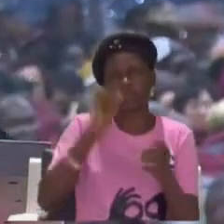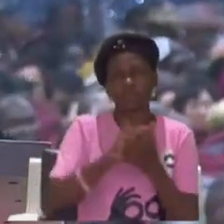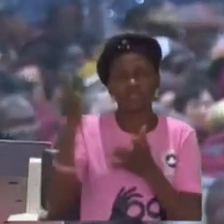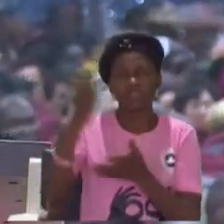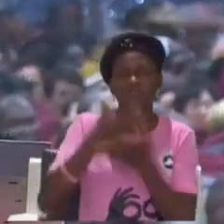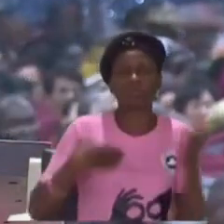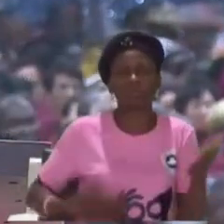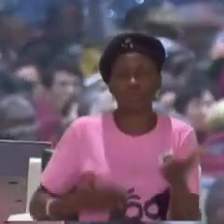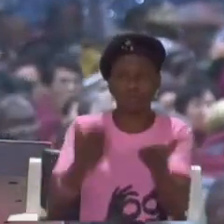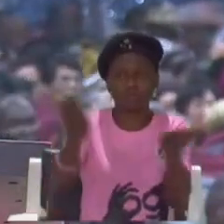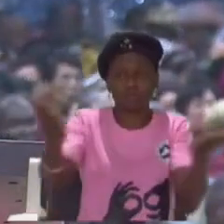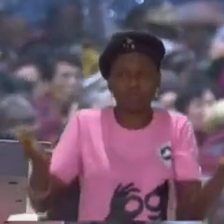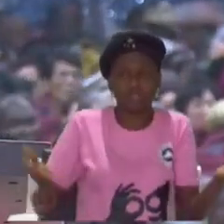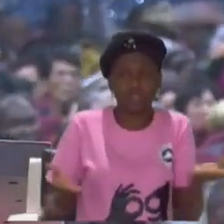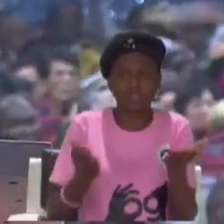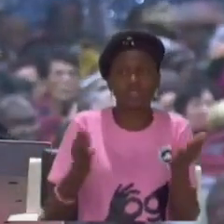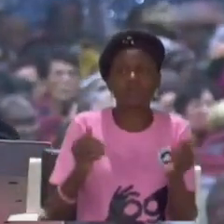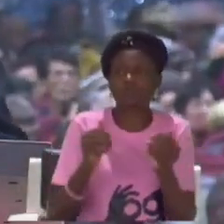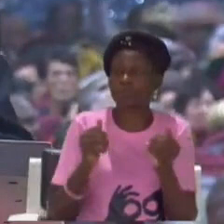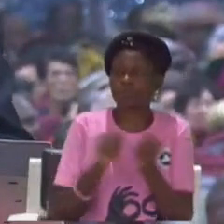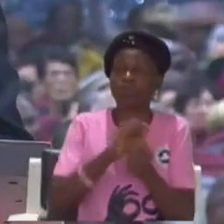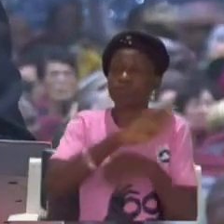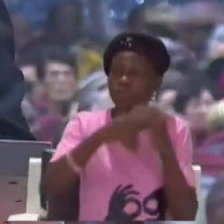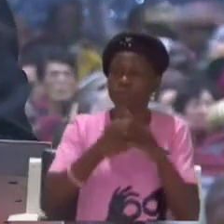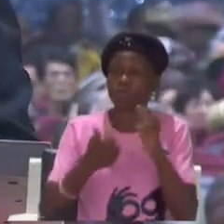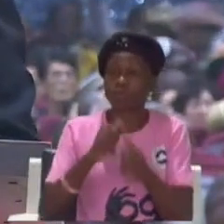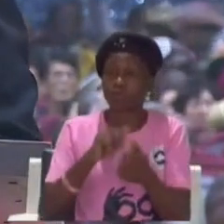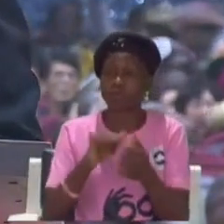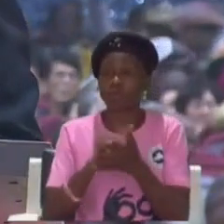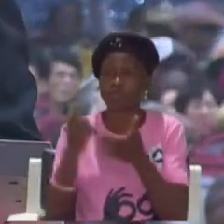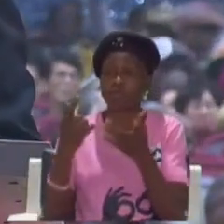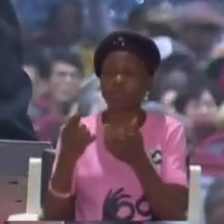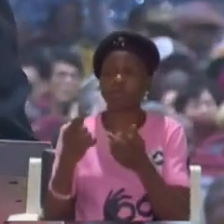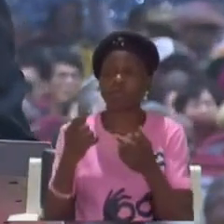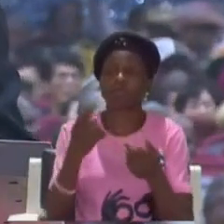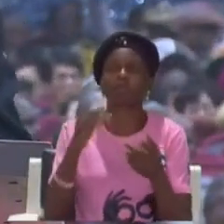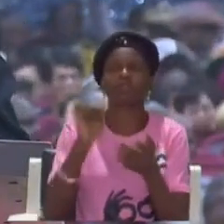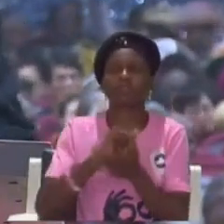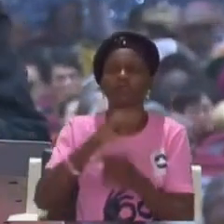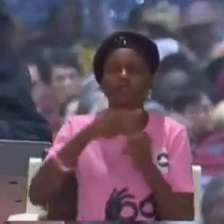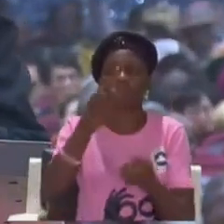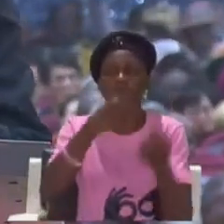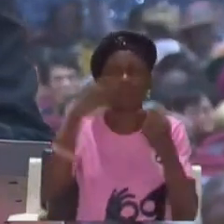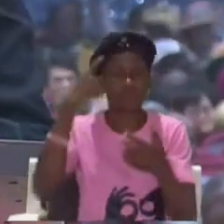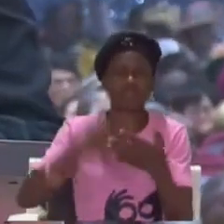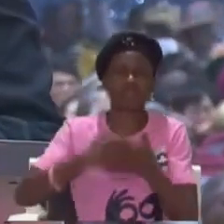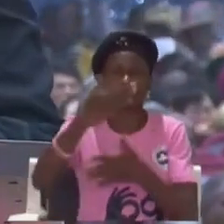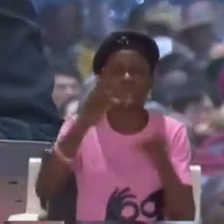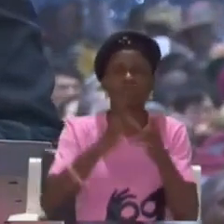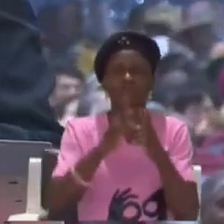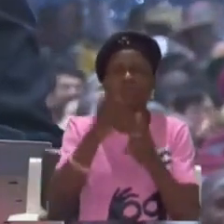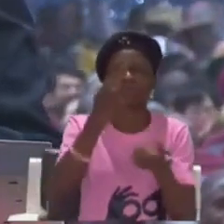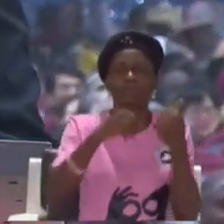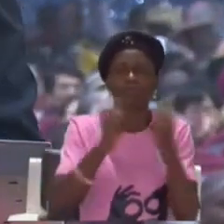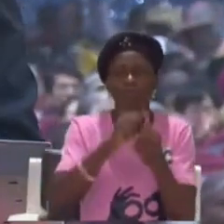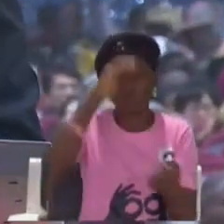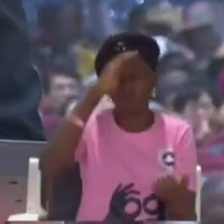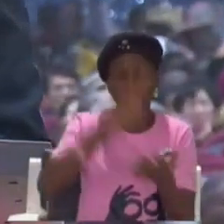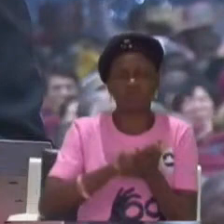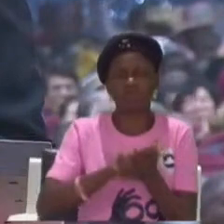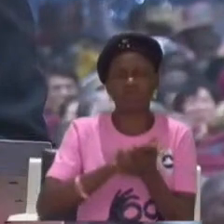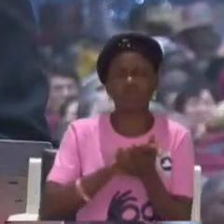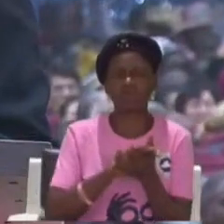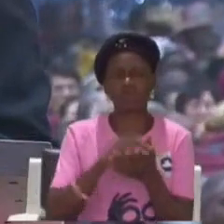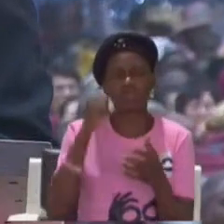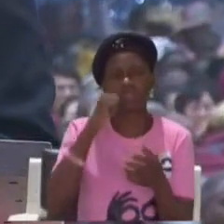someone here against all odds. When you are coming for the next convention, you are coming with your husband.